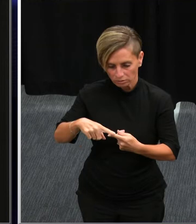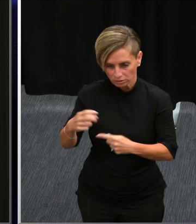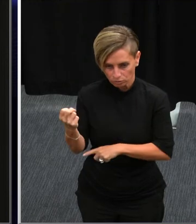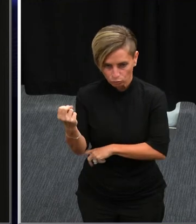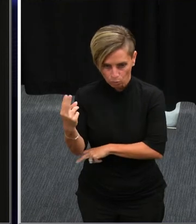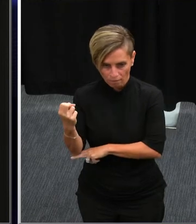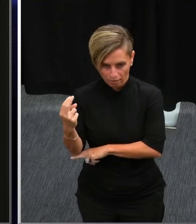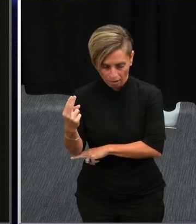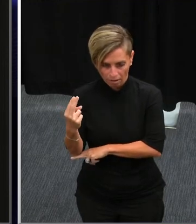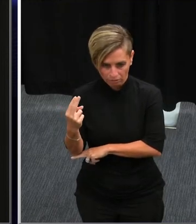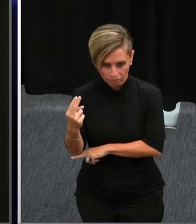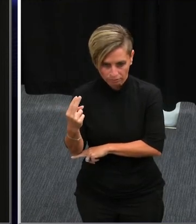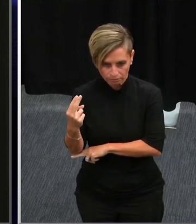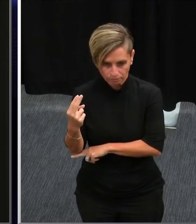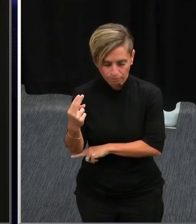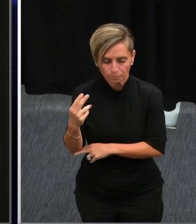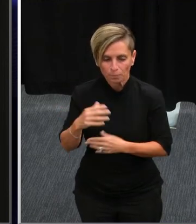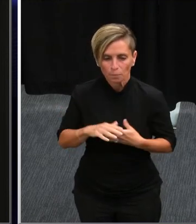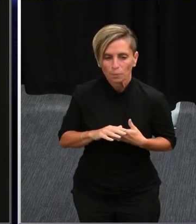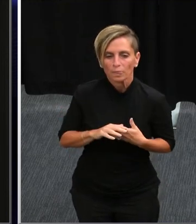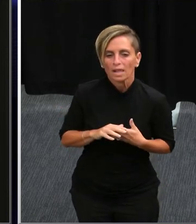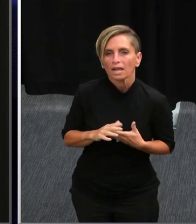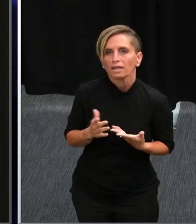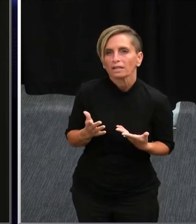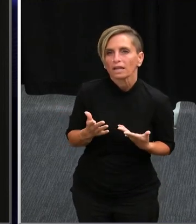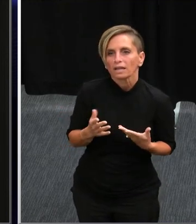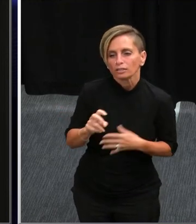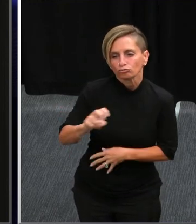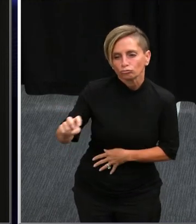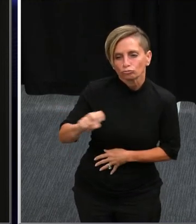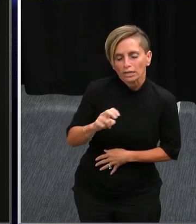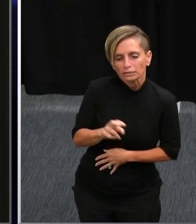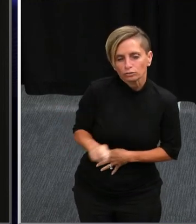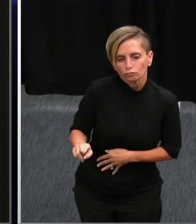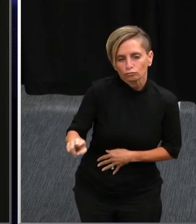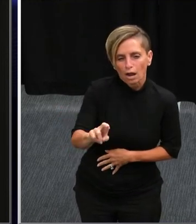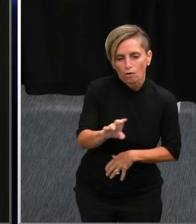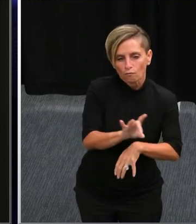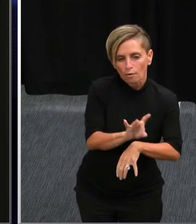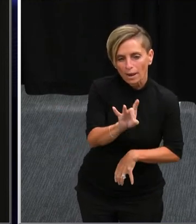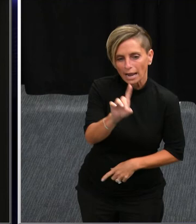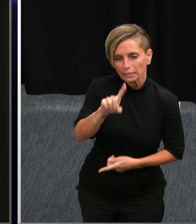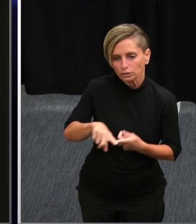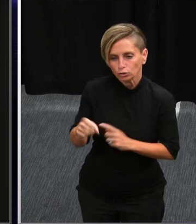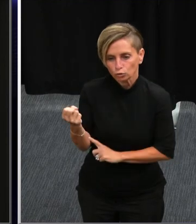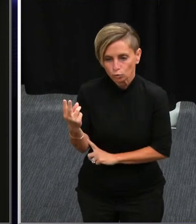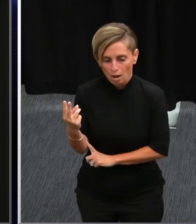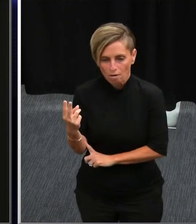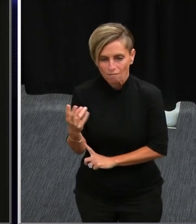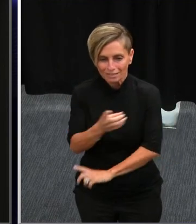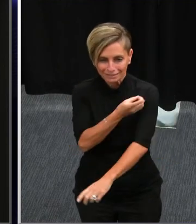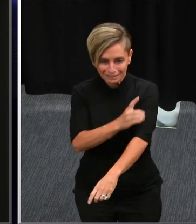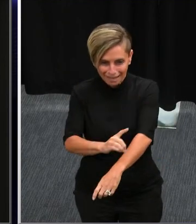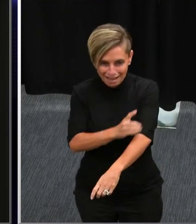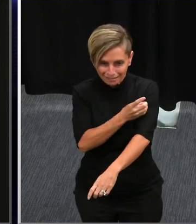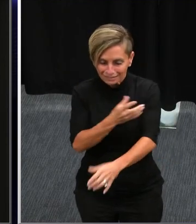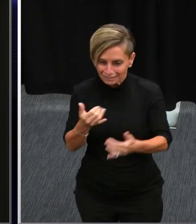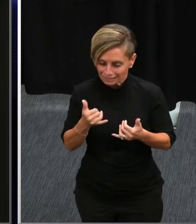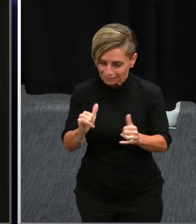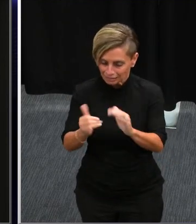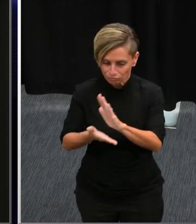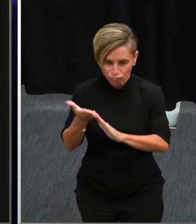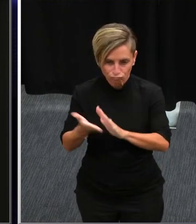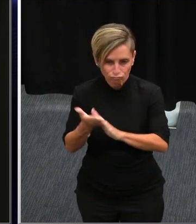be providing services from 8 a.m. to 12 p.m. The dialysis trips that have already been scheduled will run as